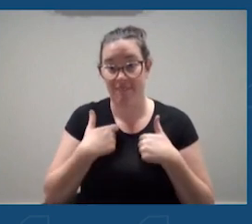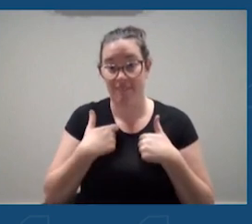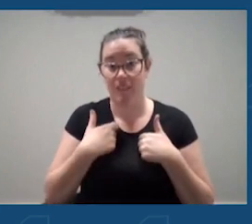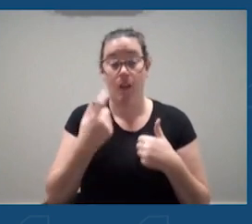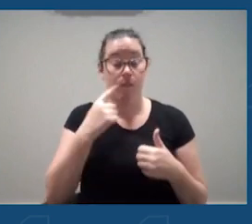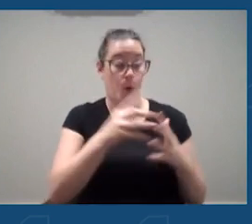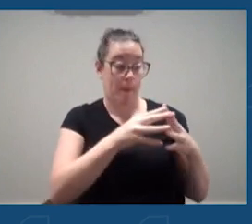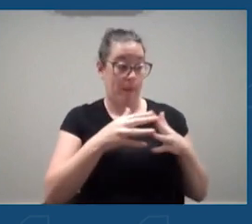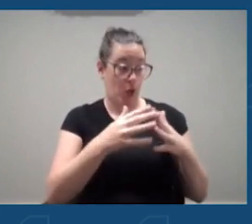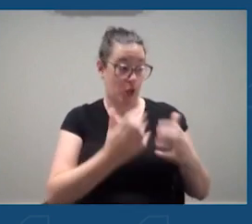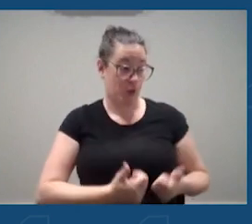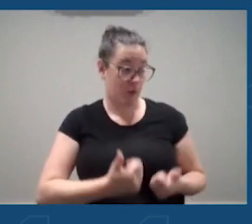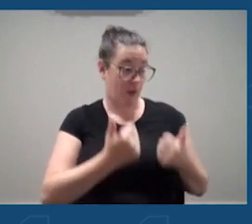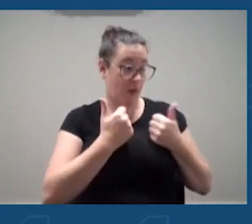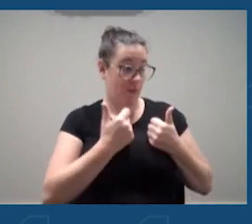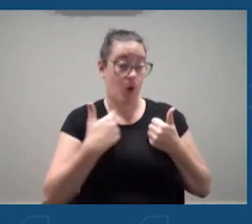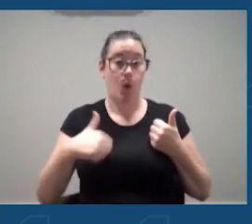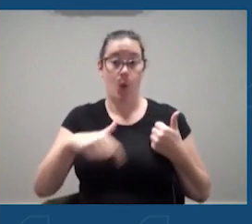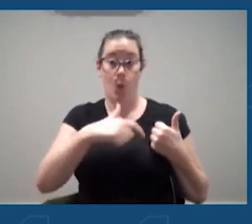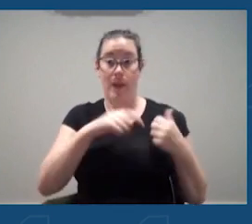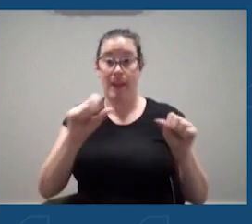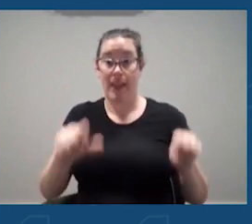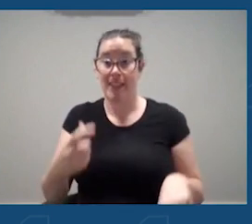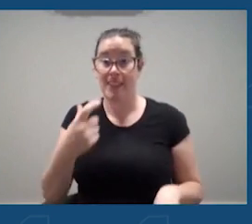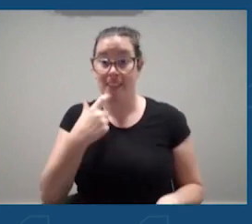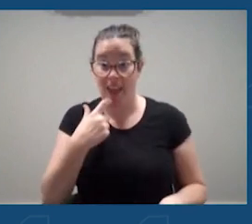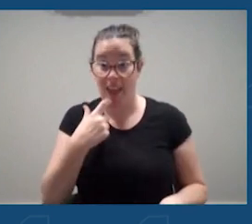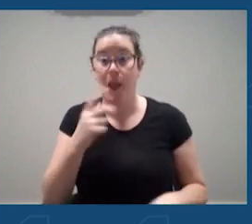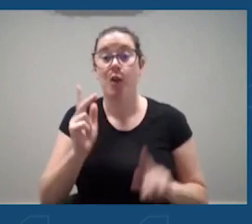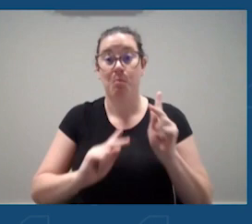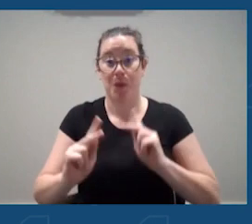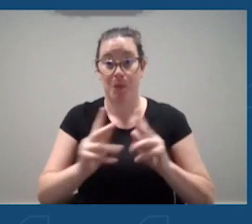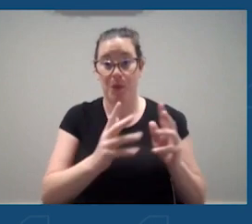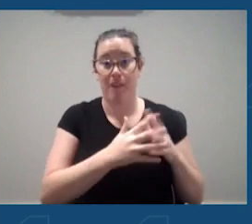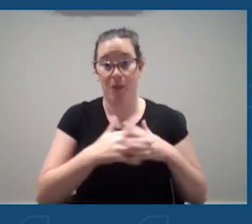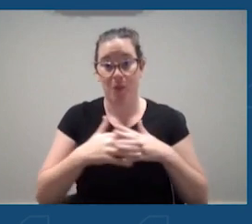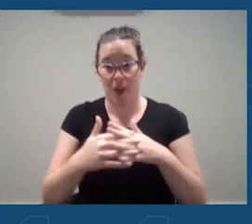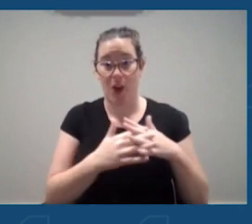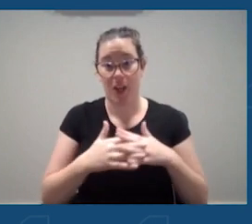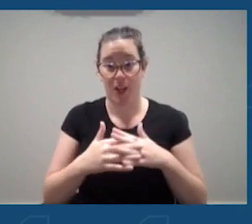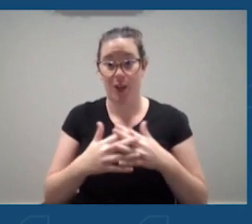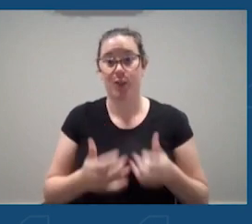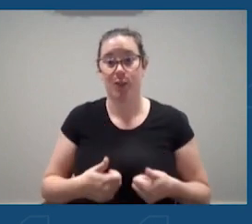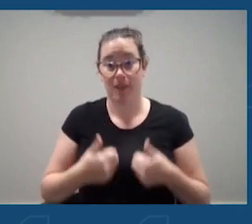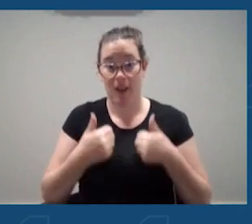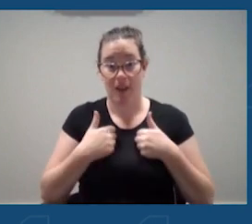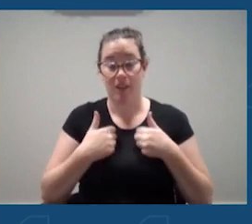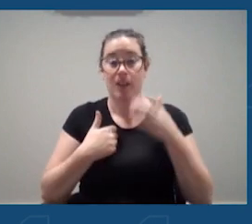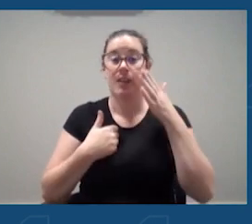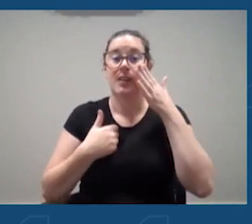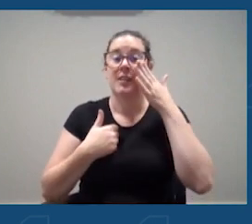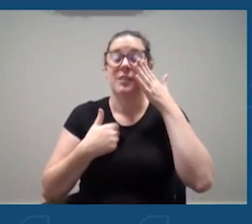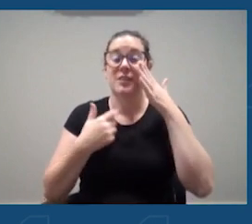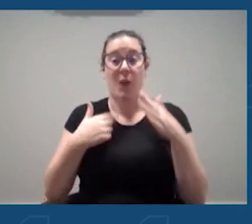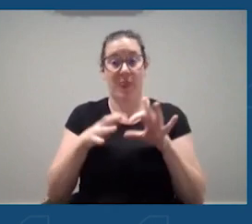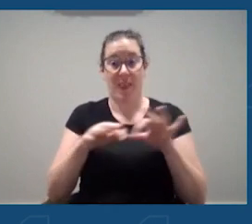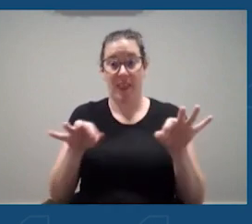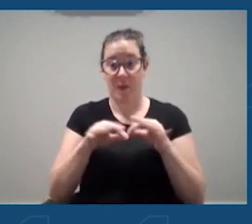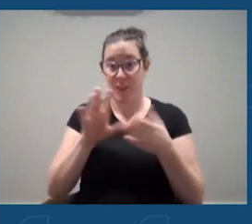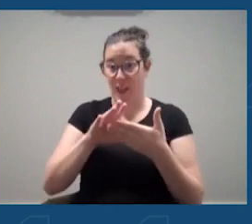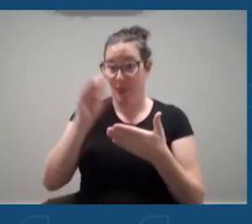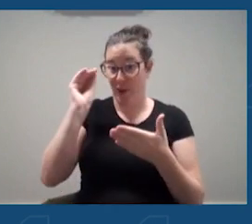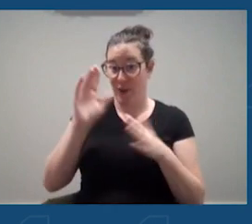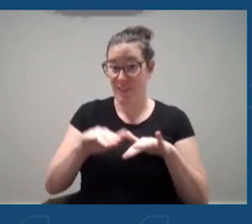say, Am America Chai. So, Governor Hochul, in the languages I learned as a child, to begin with, thank